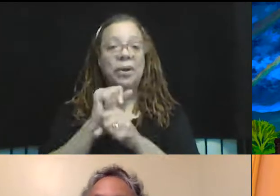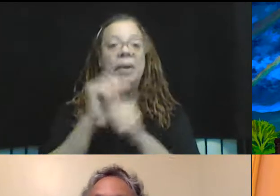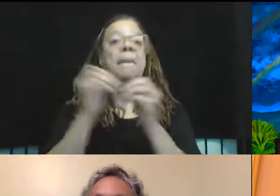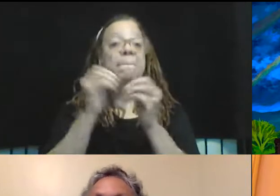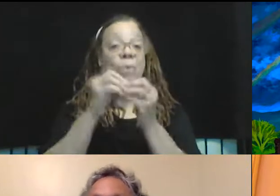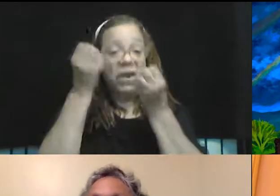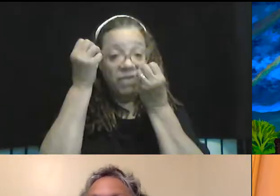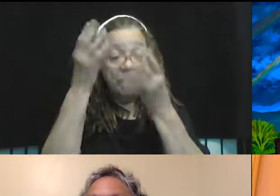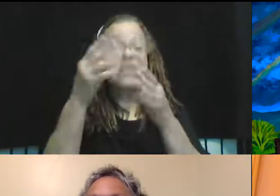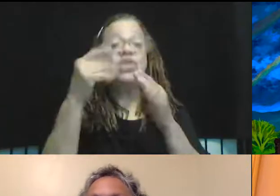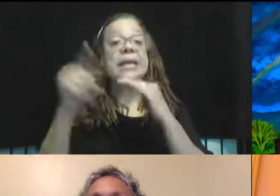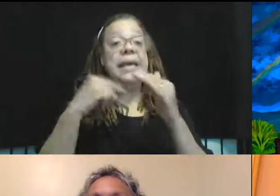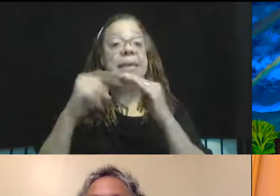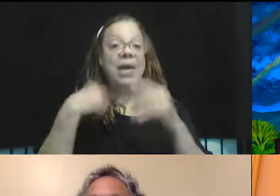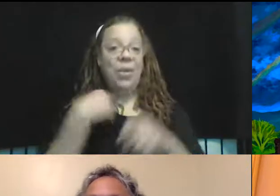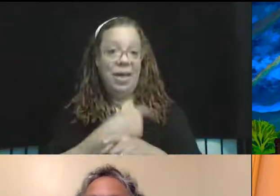email us at